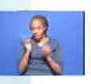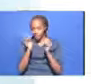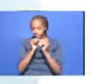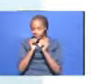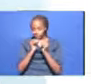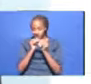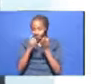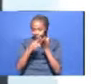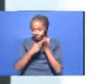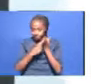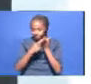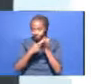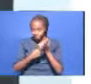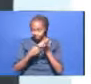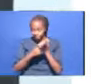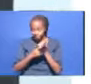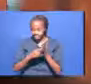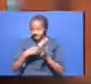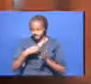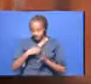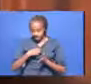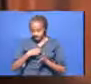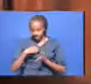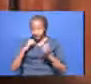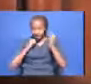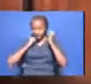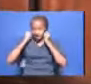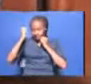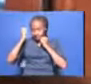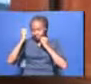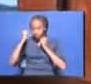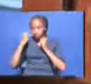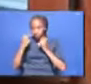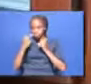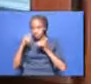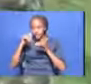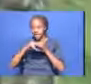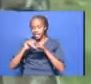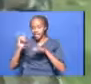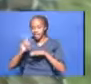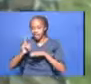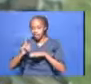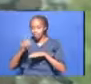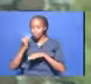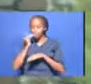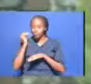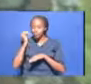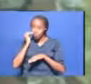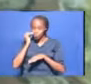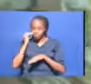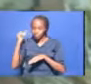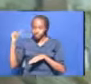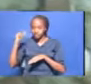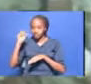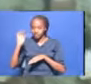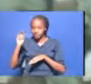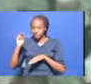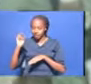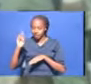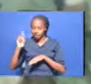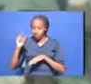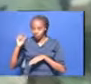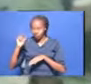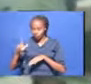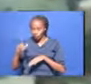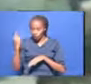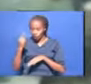retired Lieutenant General Daniel Ishmael Opande at his Nairobi residence. Lieutenant General Daniel Opande is not only a Kenyan